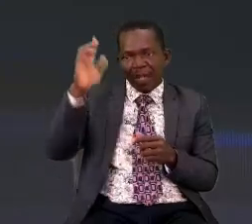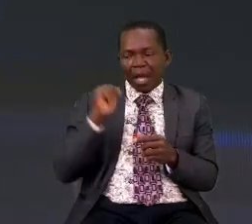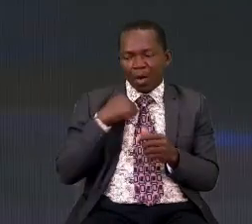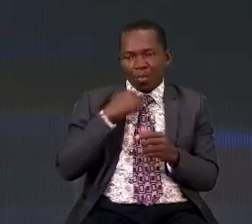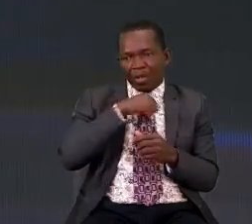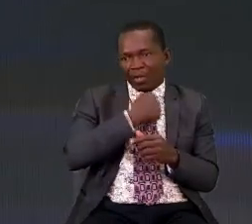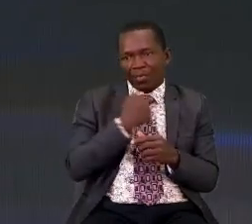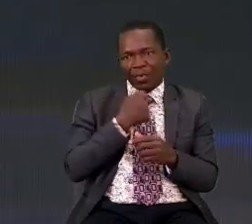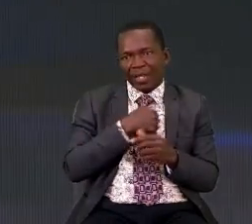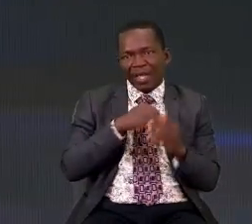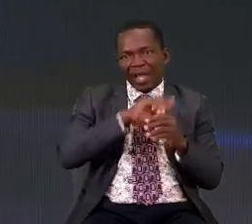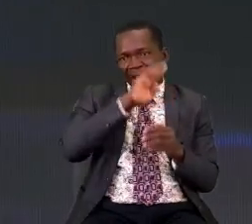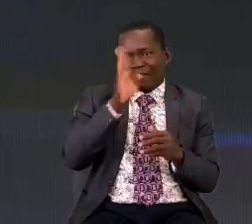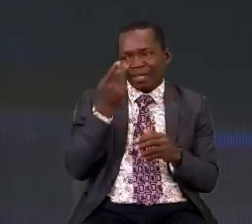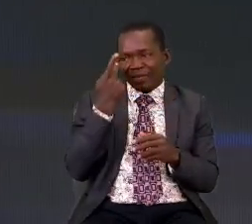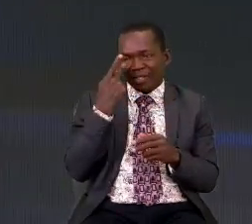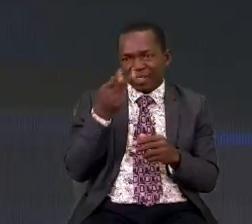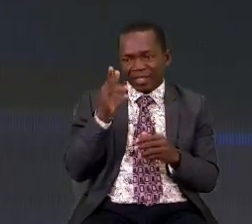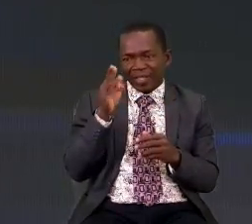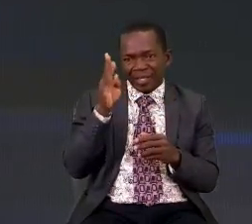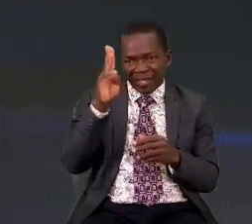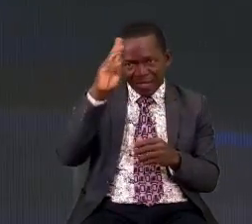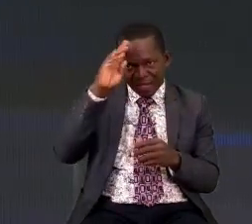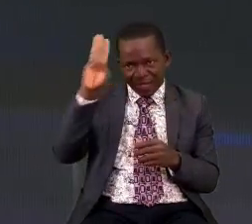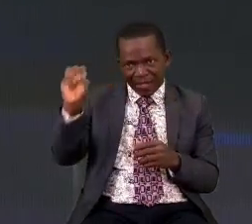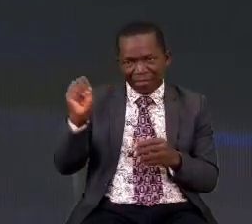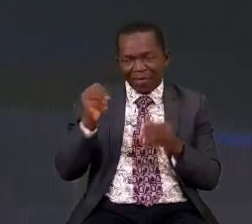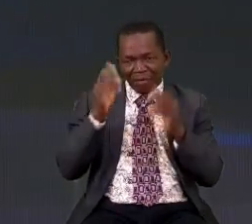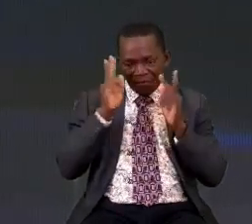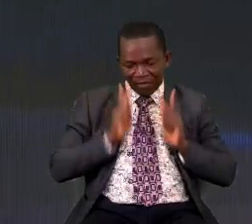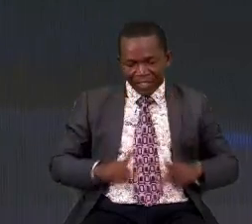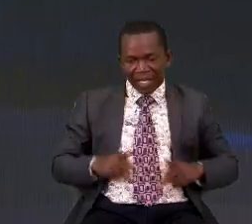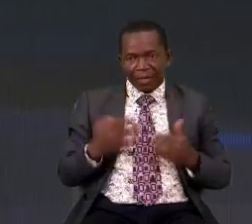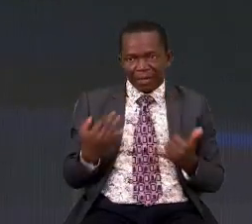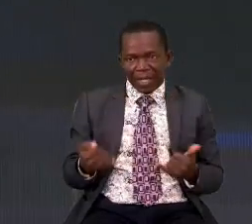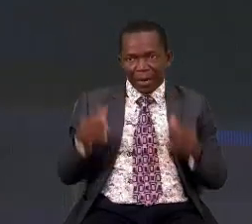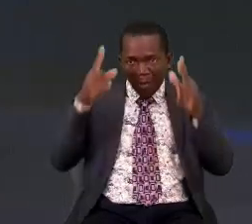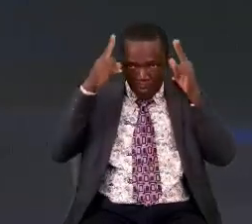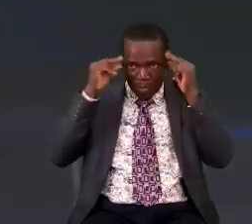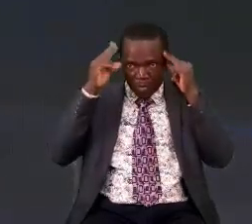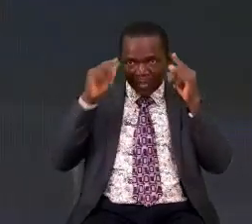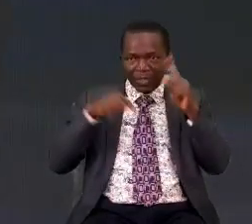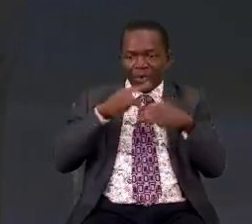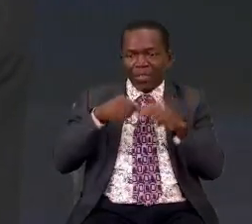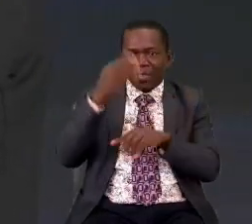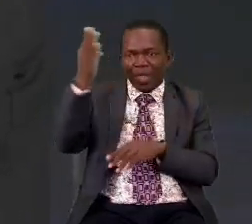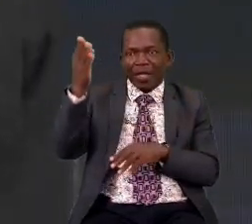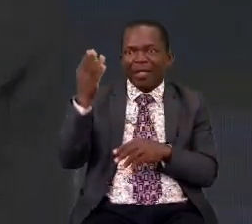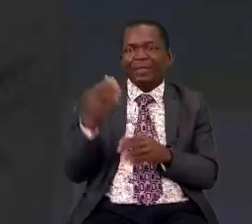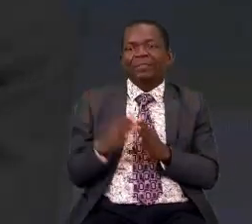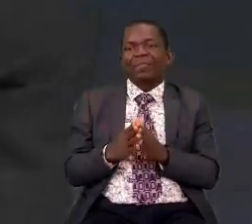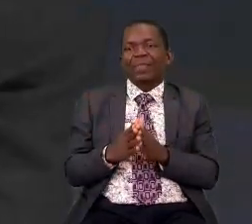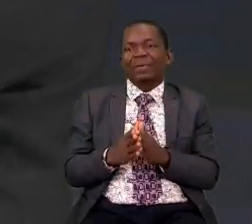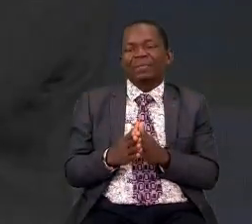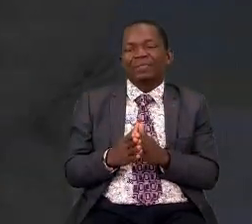the great beyond have been hearing the voice of God I can see the face of God it's been hearing of the Throne of